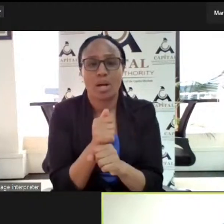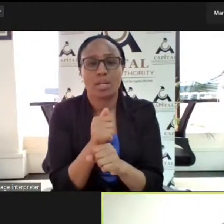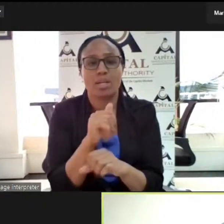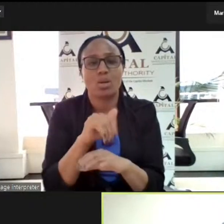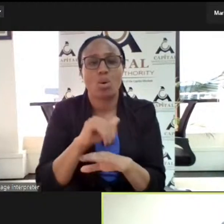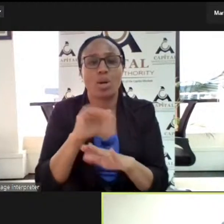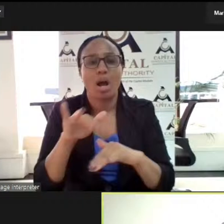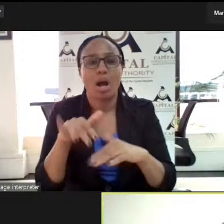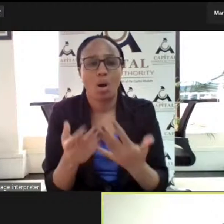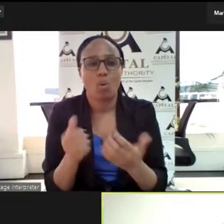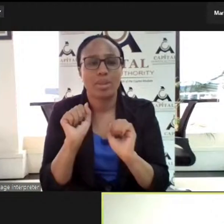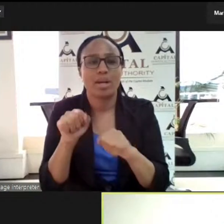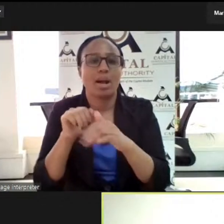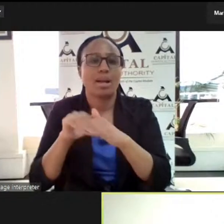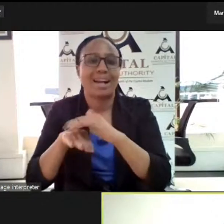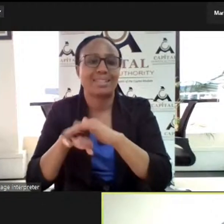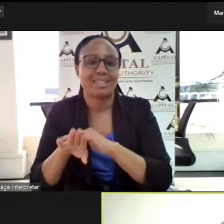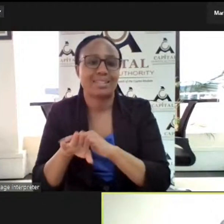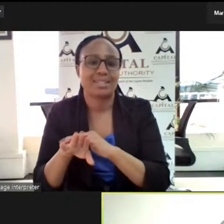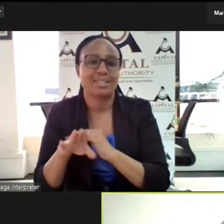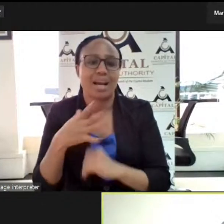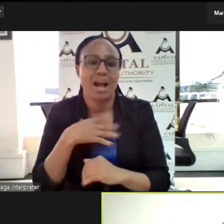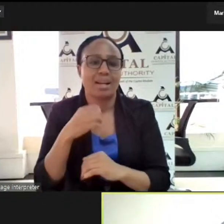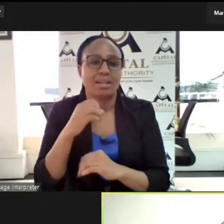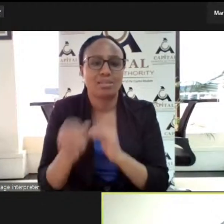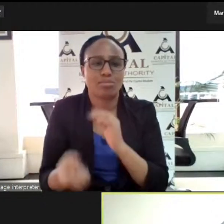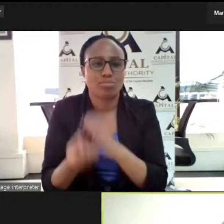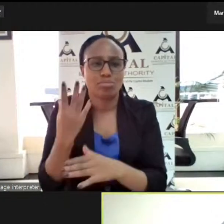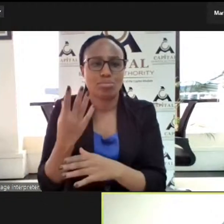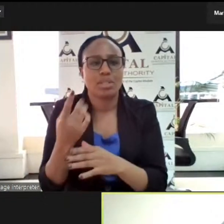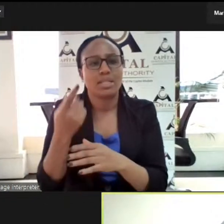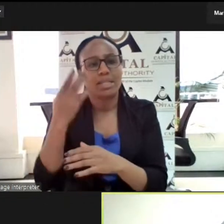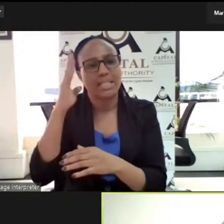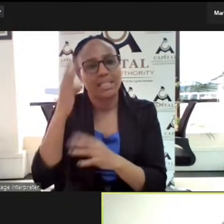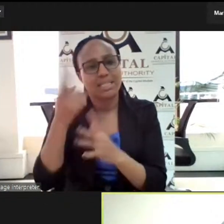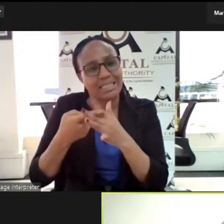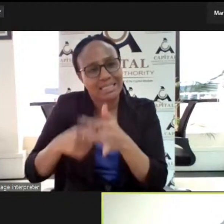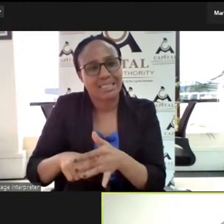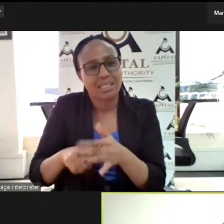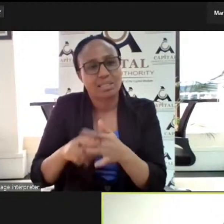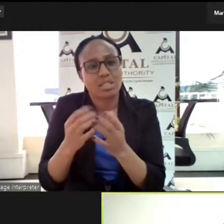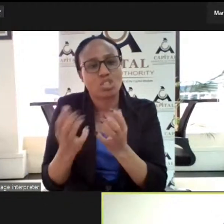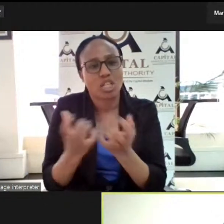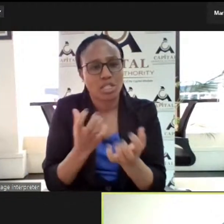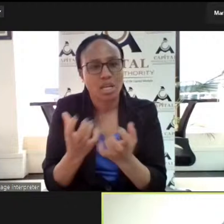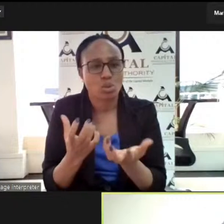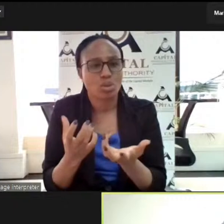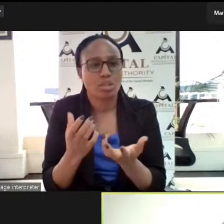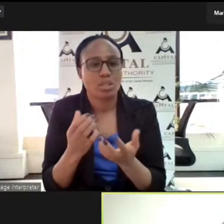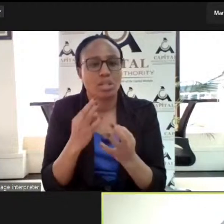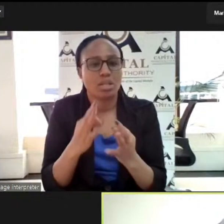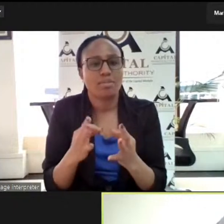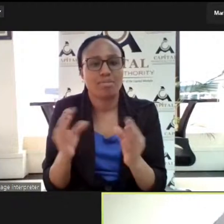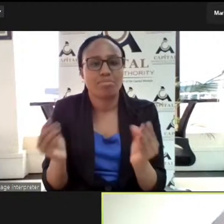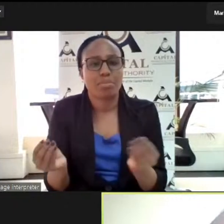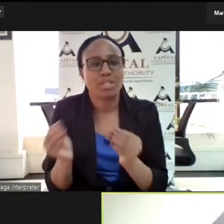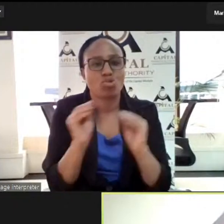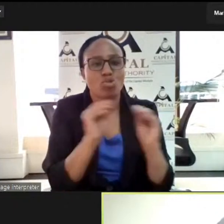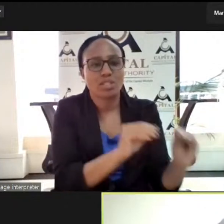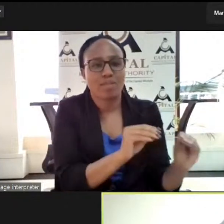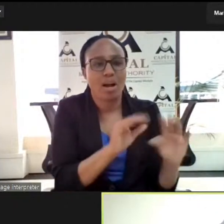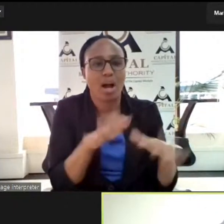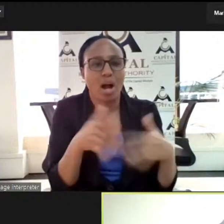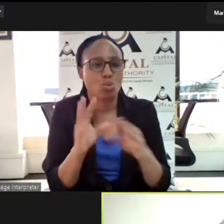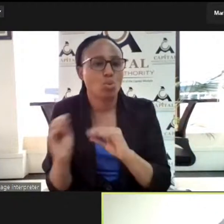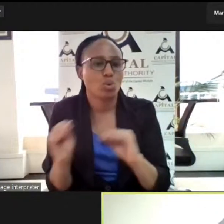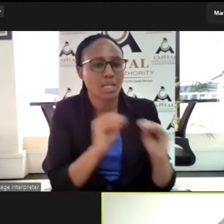to access and initiate transactions when it comes to a transfer. I've seen a question about how do you transfer